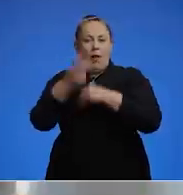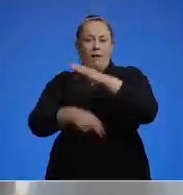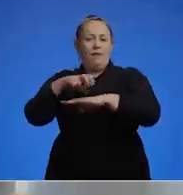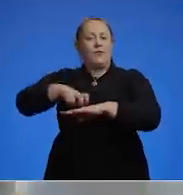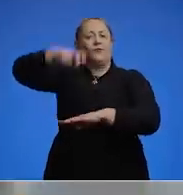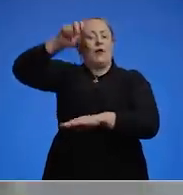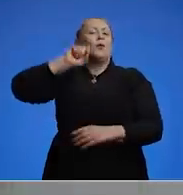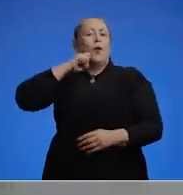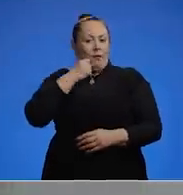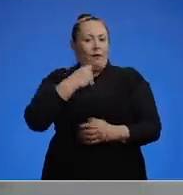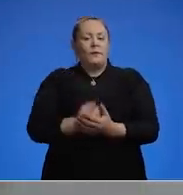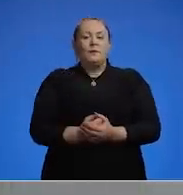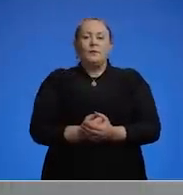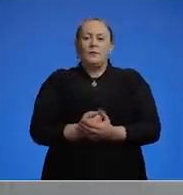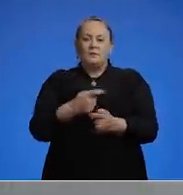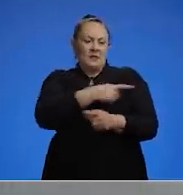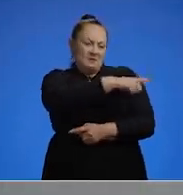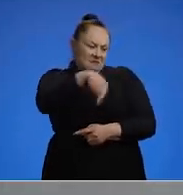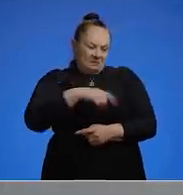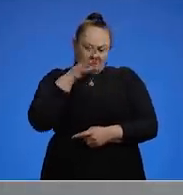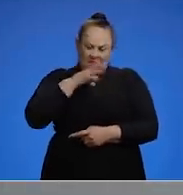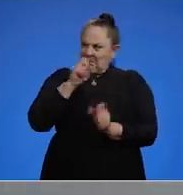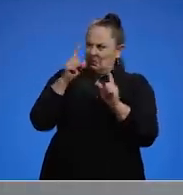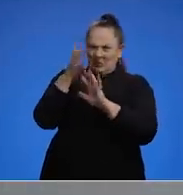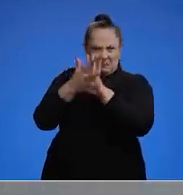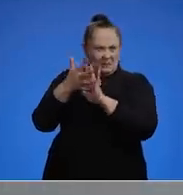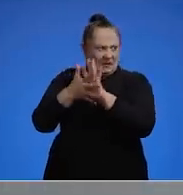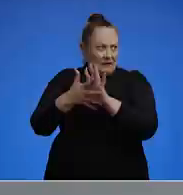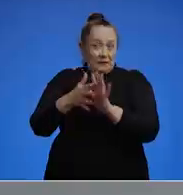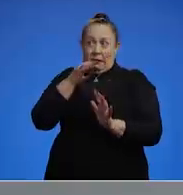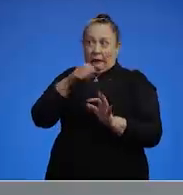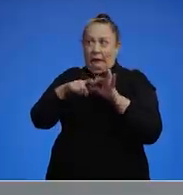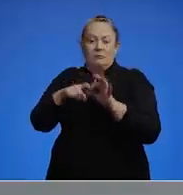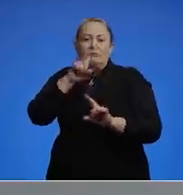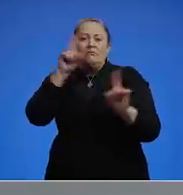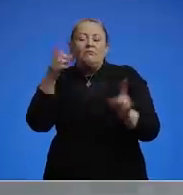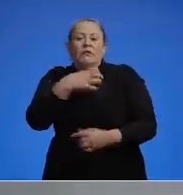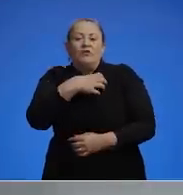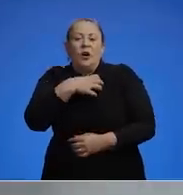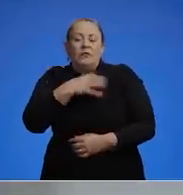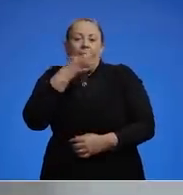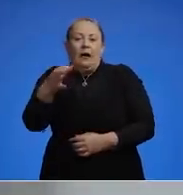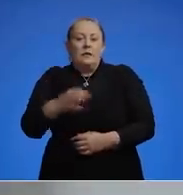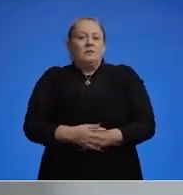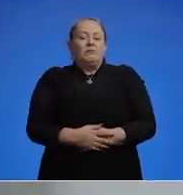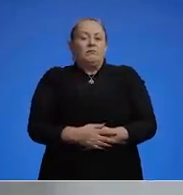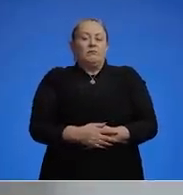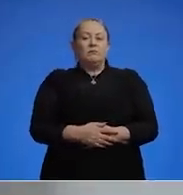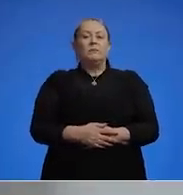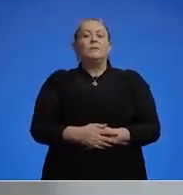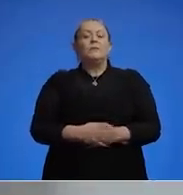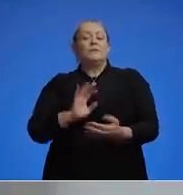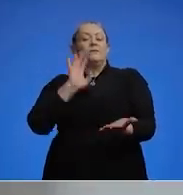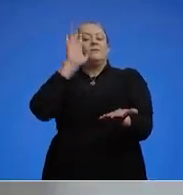again." But they did not understand what he said and were afraid to ask him. Then they